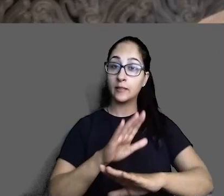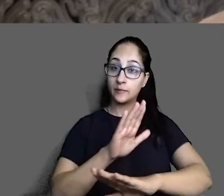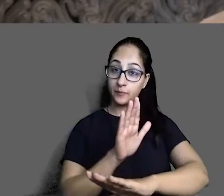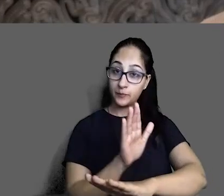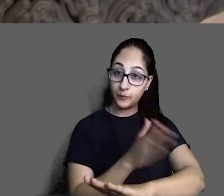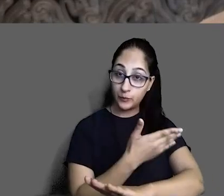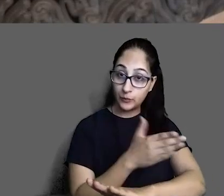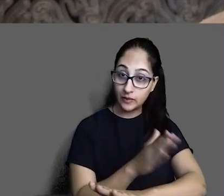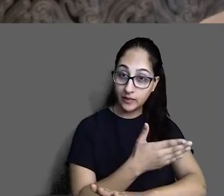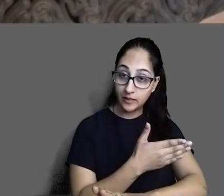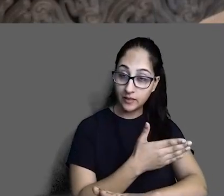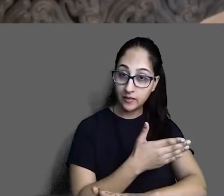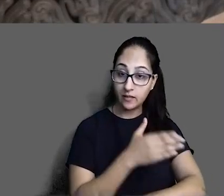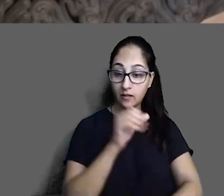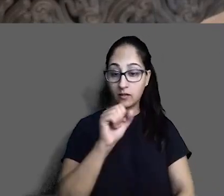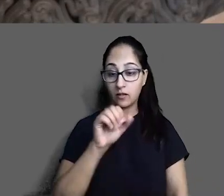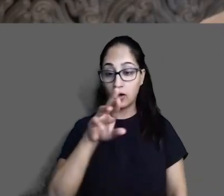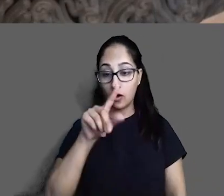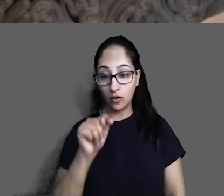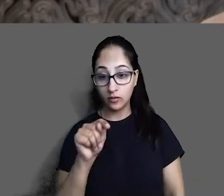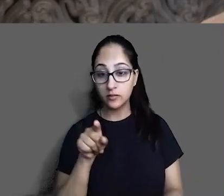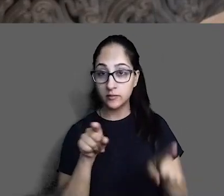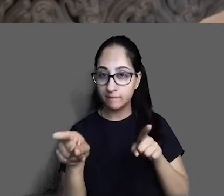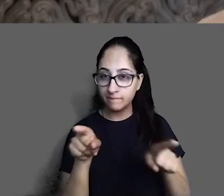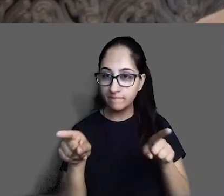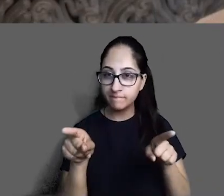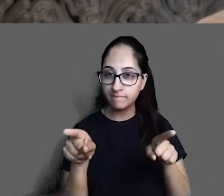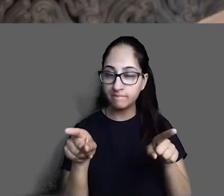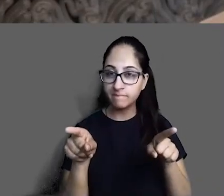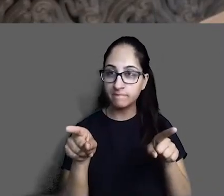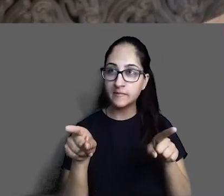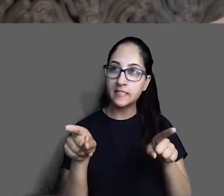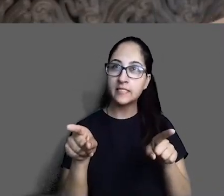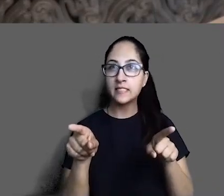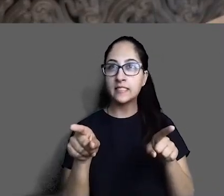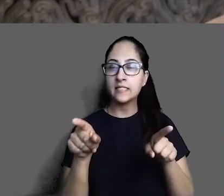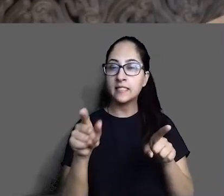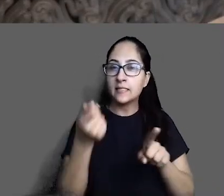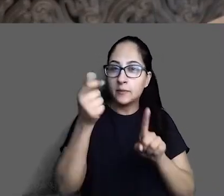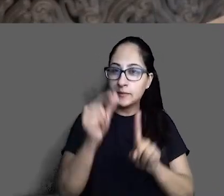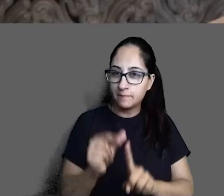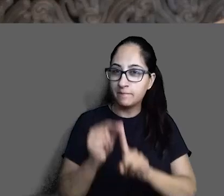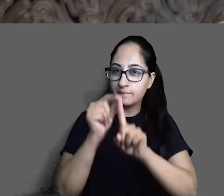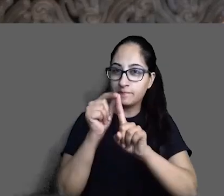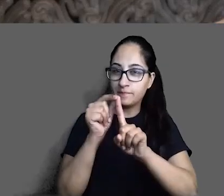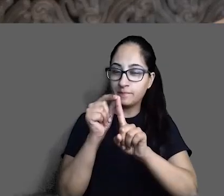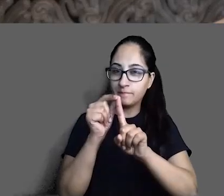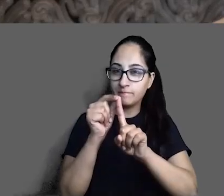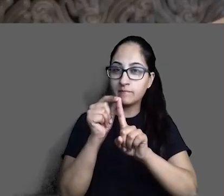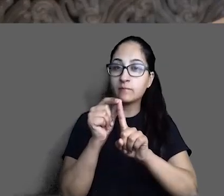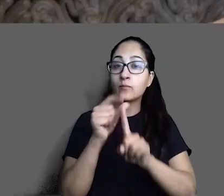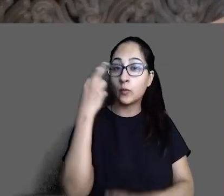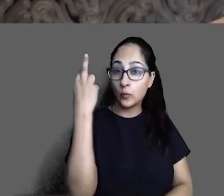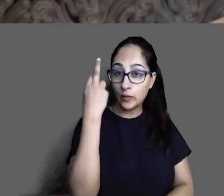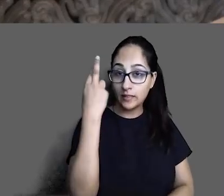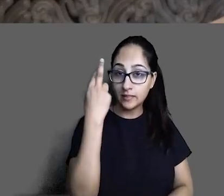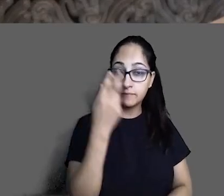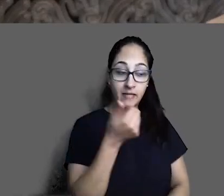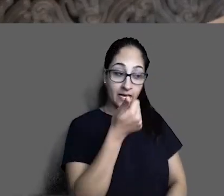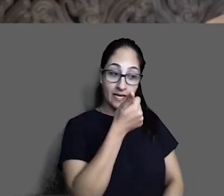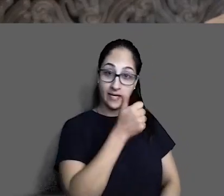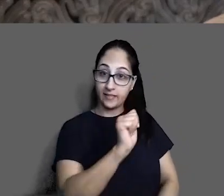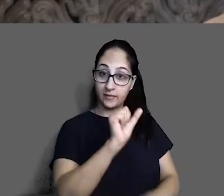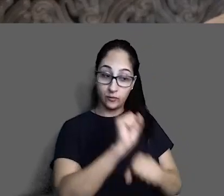musical arts are particular in a sense that any other profession you can pretty much learn. No matter